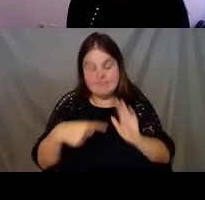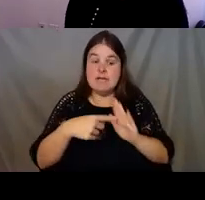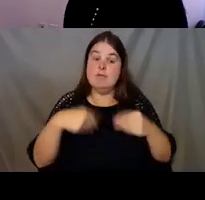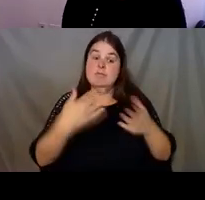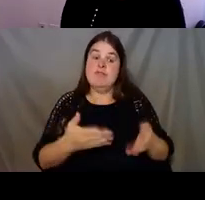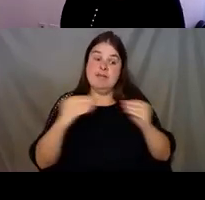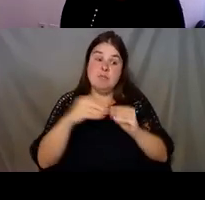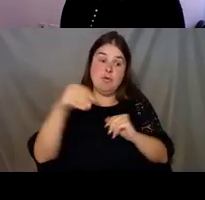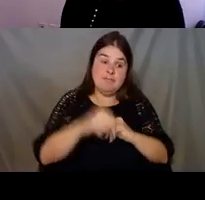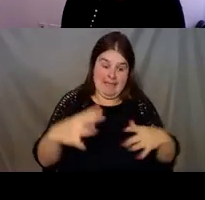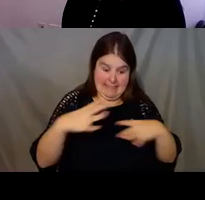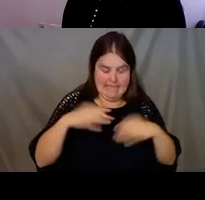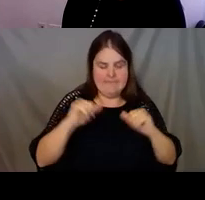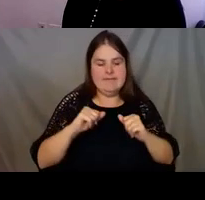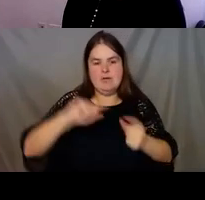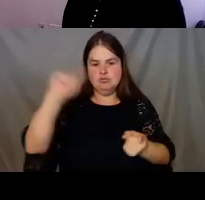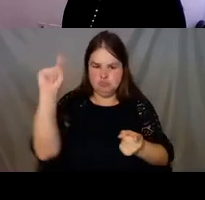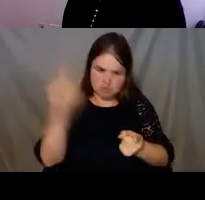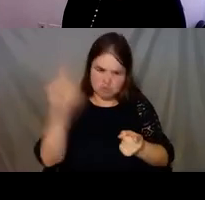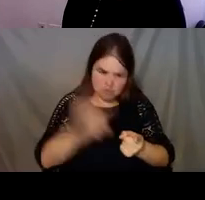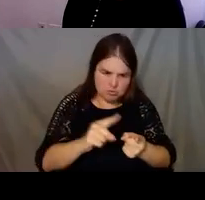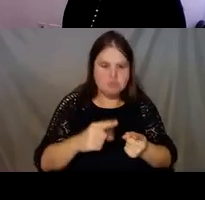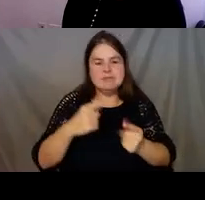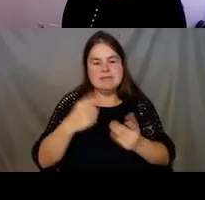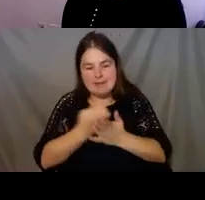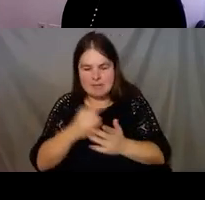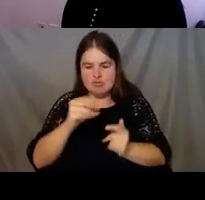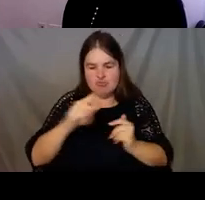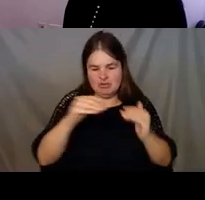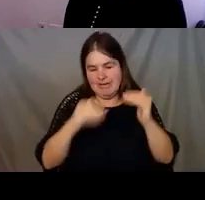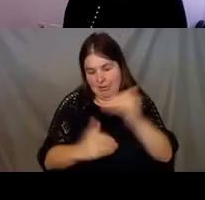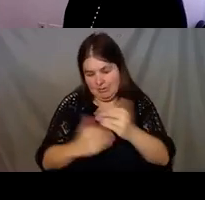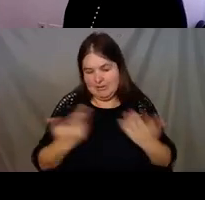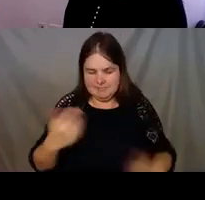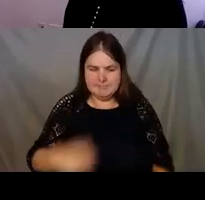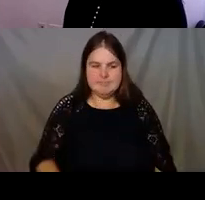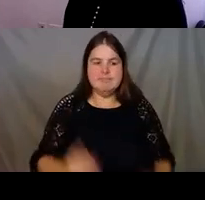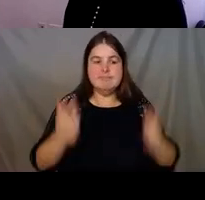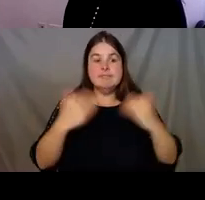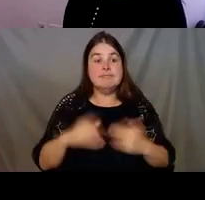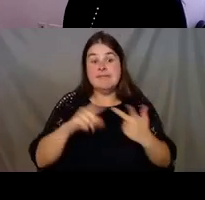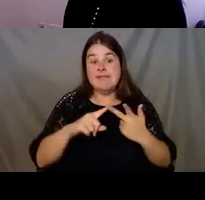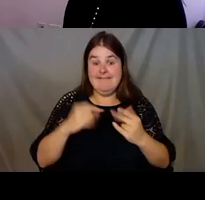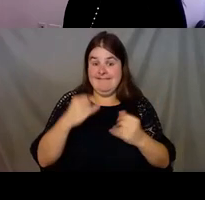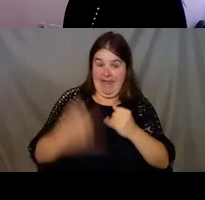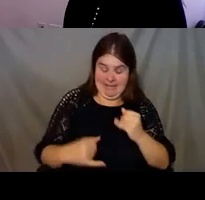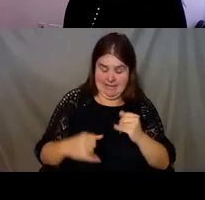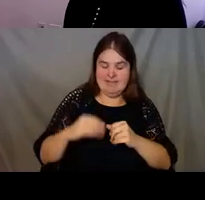reducing economic and racial inequities faced by families. And then finally, you know, the COVID-19